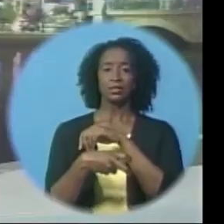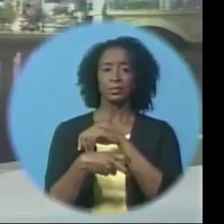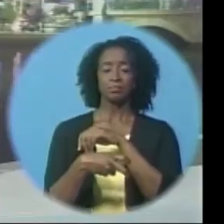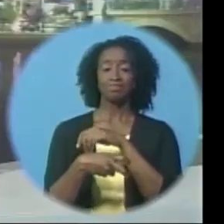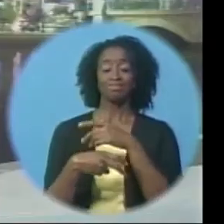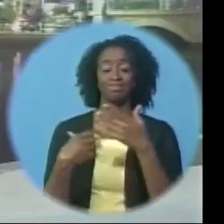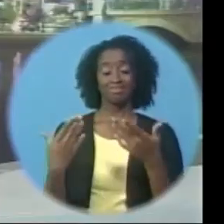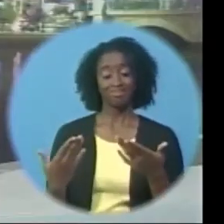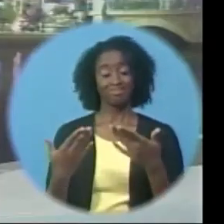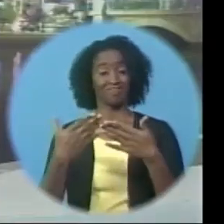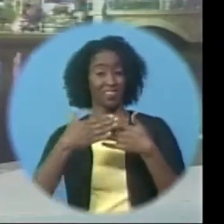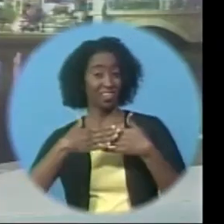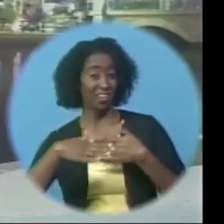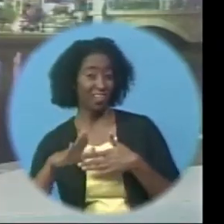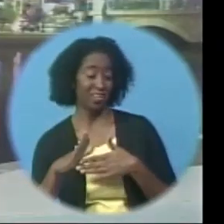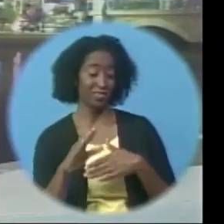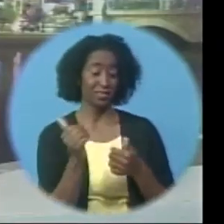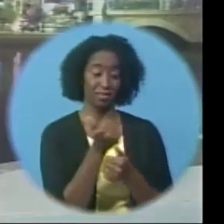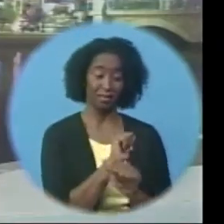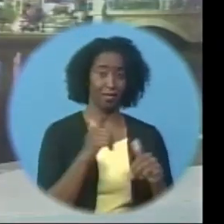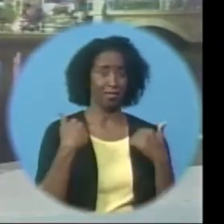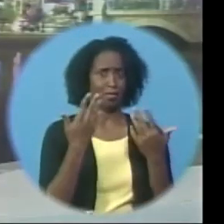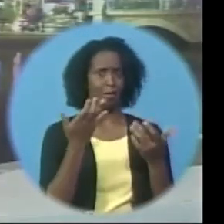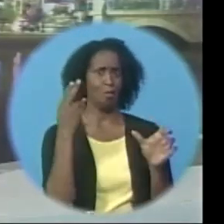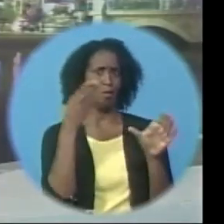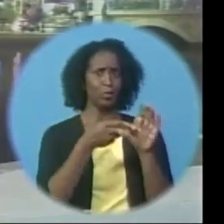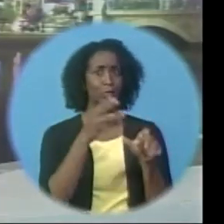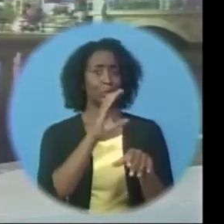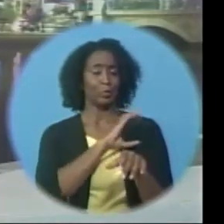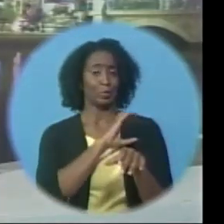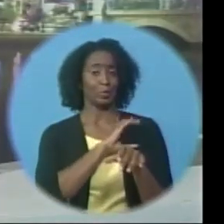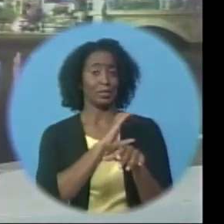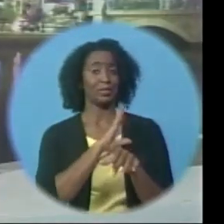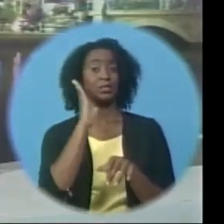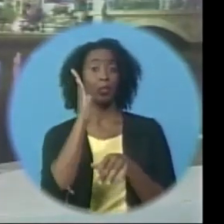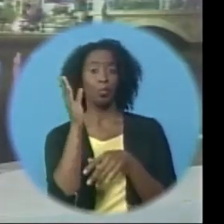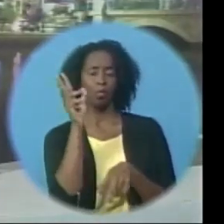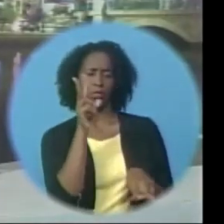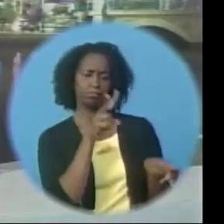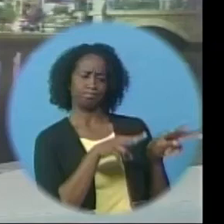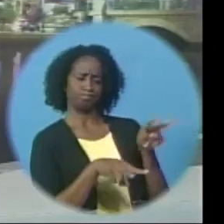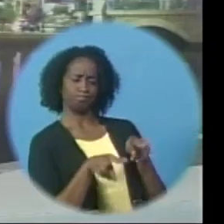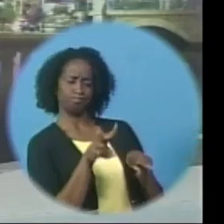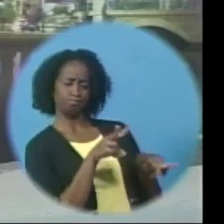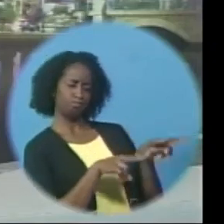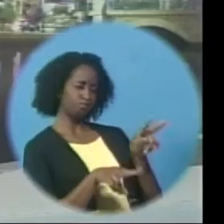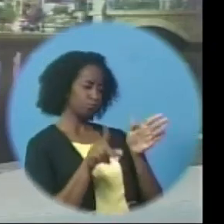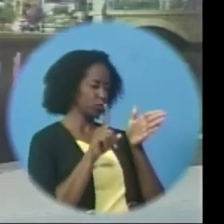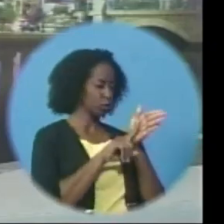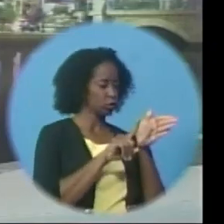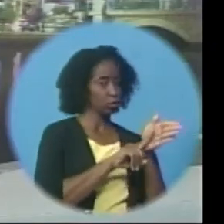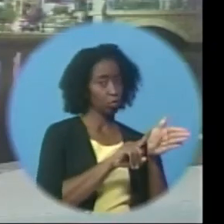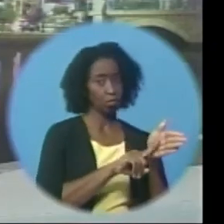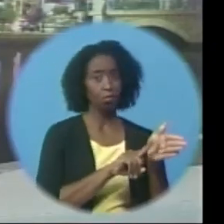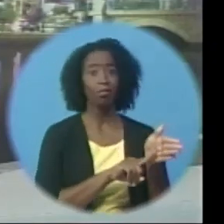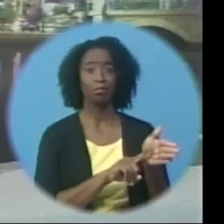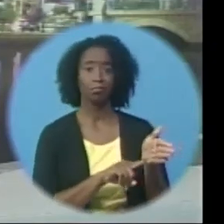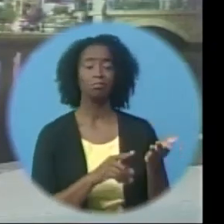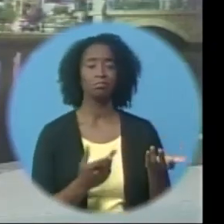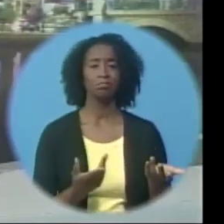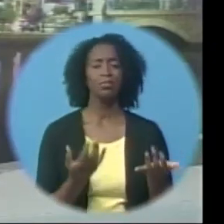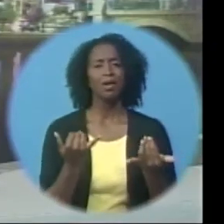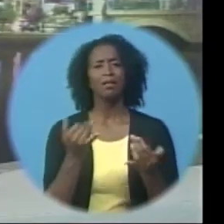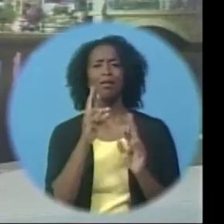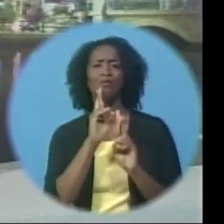plot to rob a city bank. As a result, young people applying to the Guyana Police Force are likely to face more intense